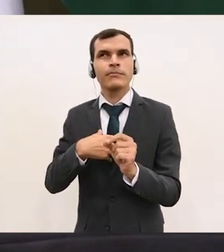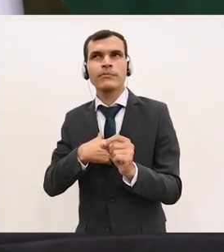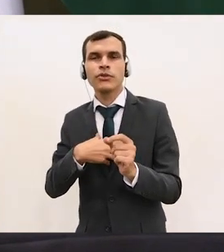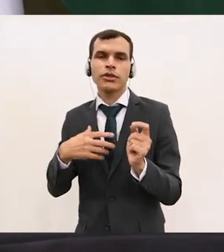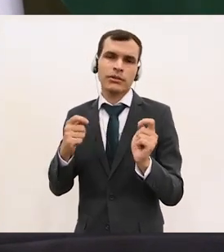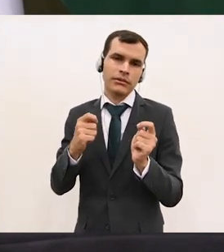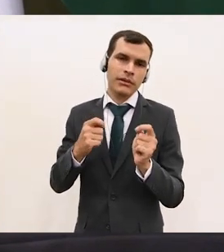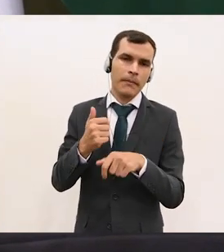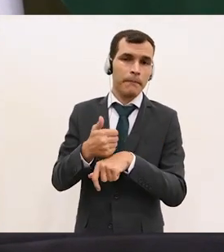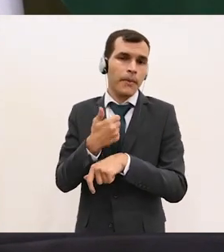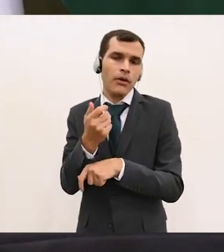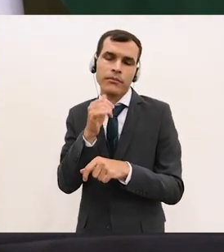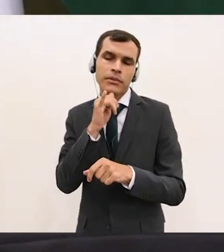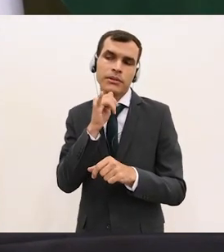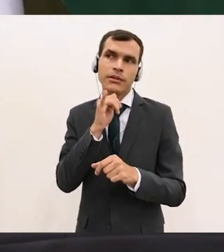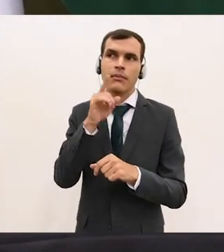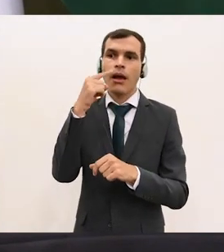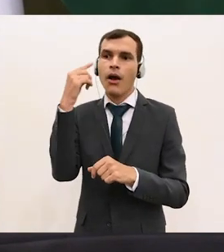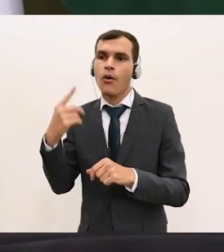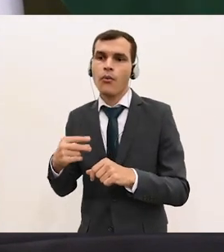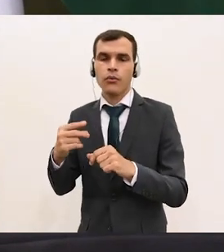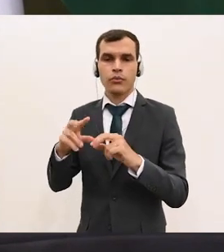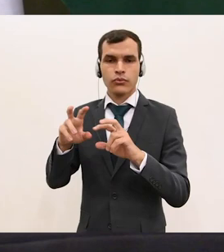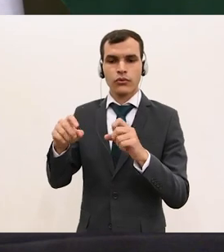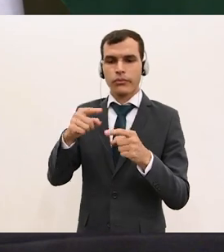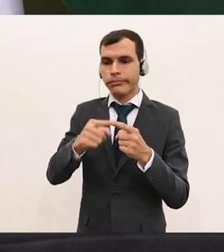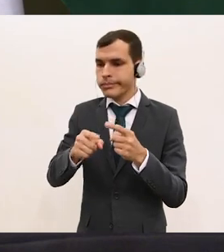I think that's the much I want to say about it.